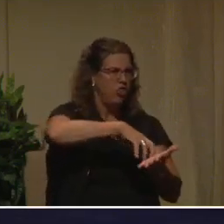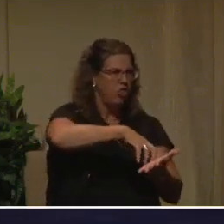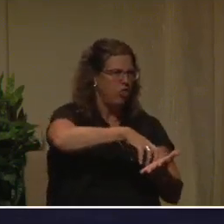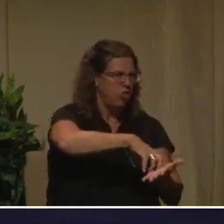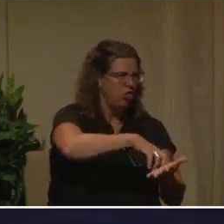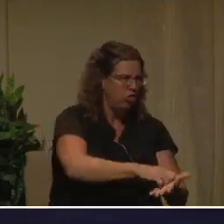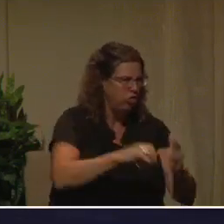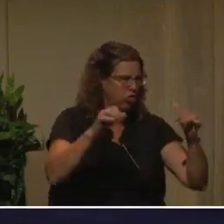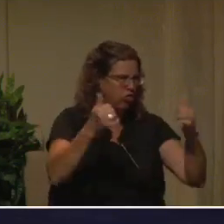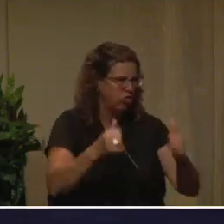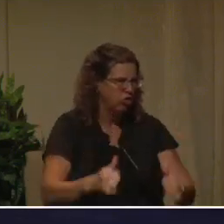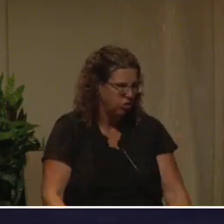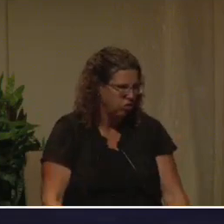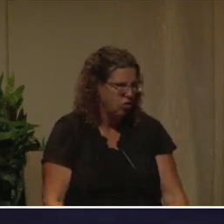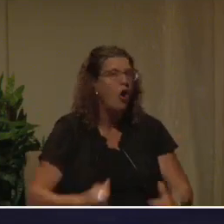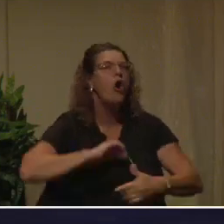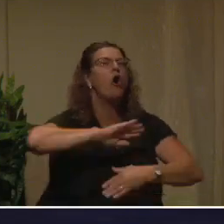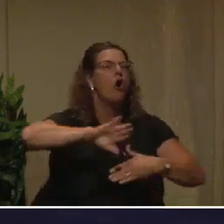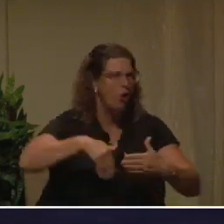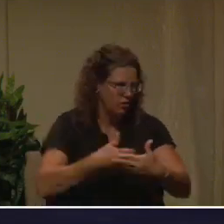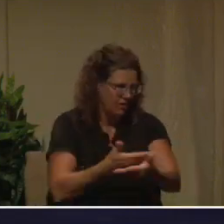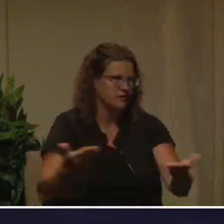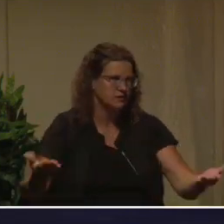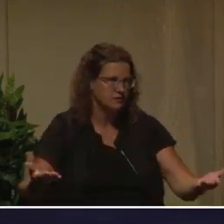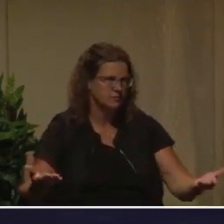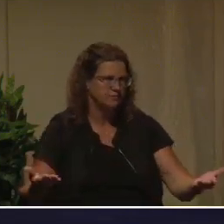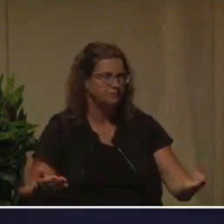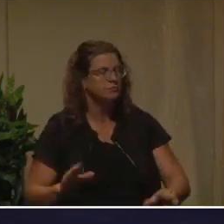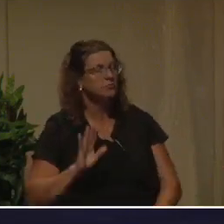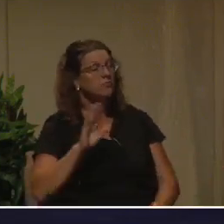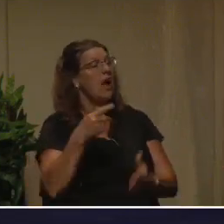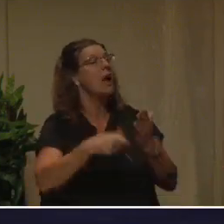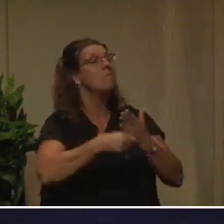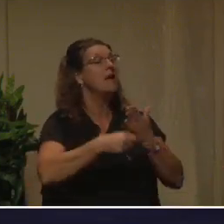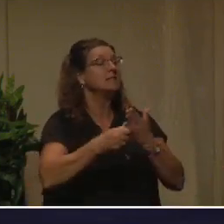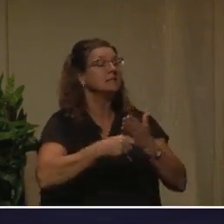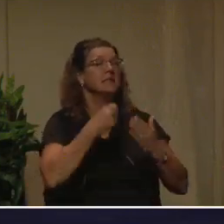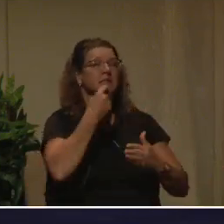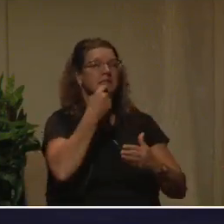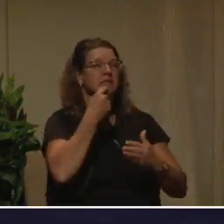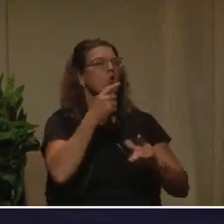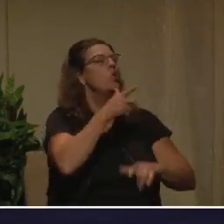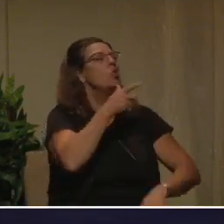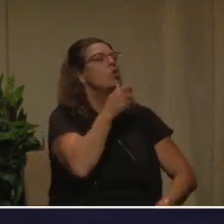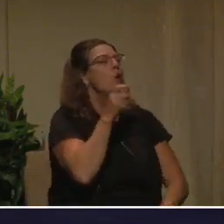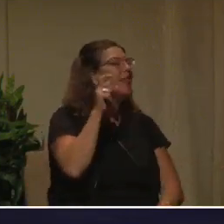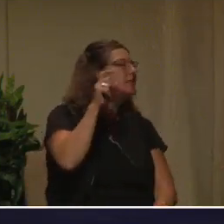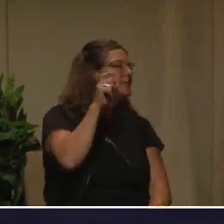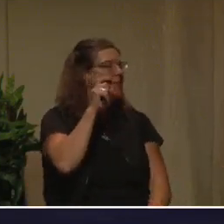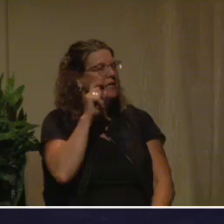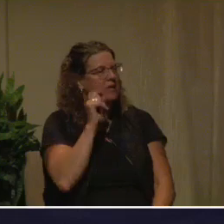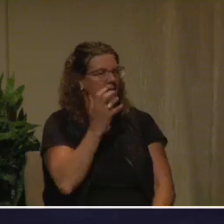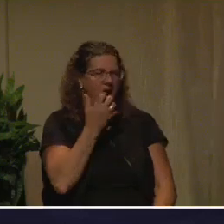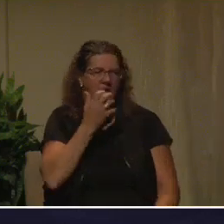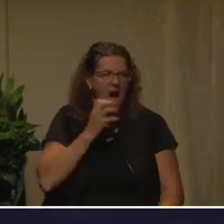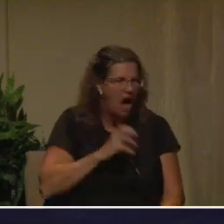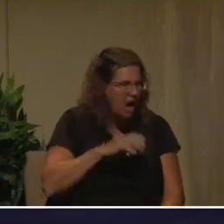People magazine started naming the sexiest man alive back in